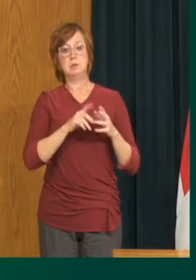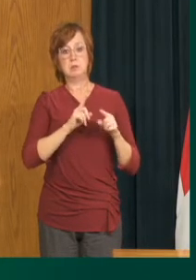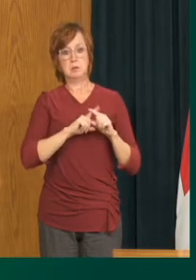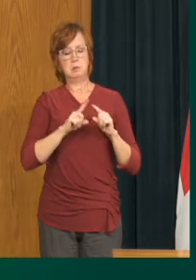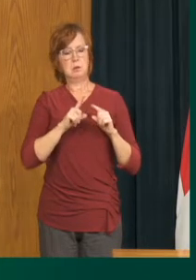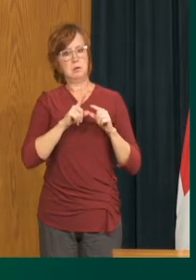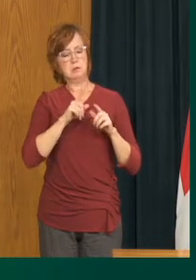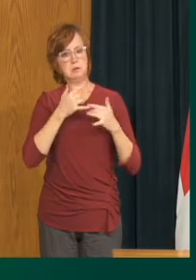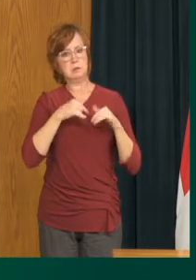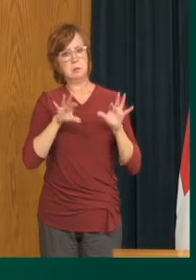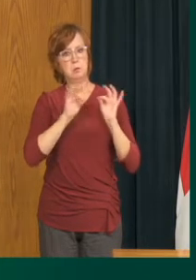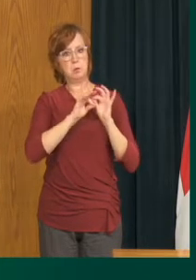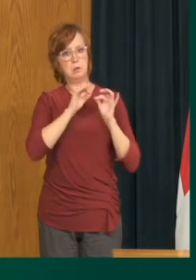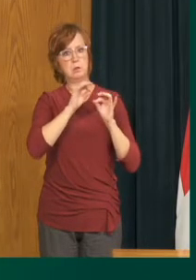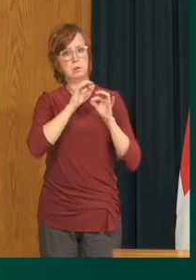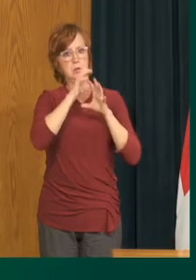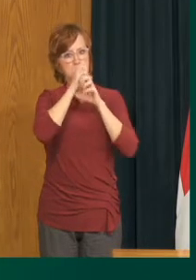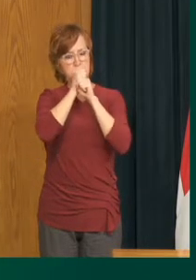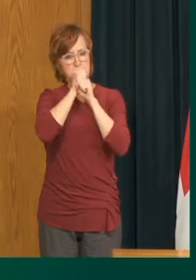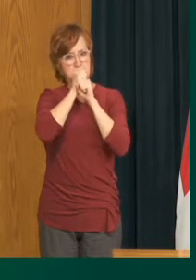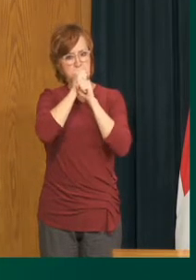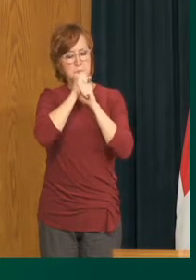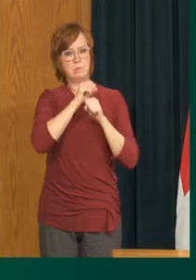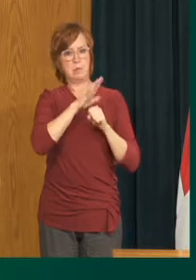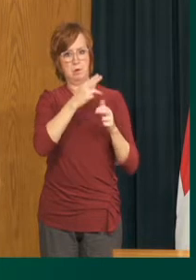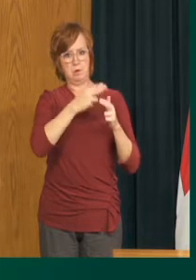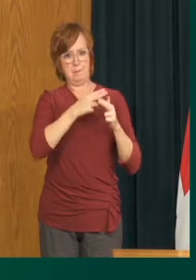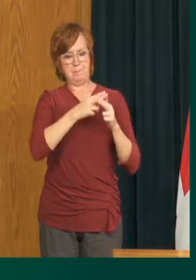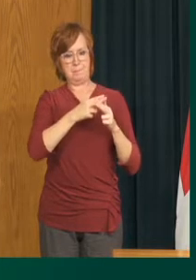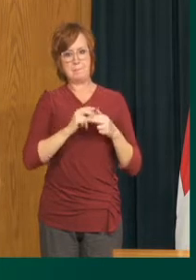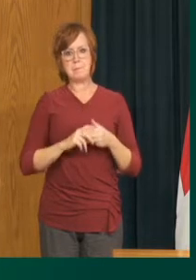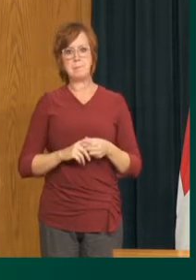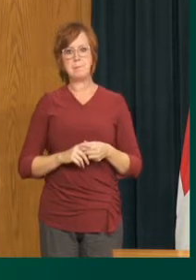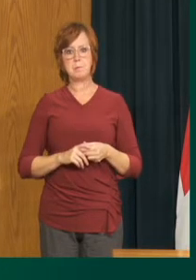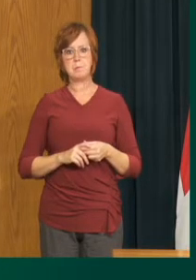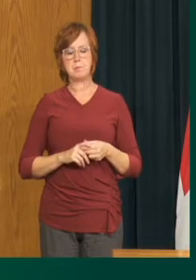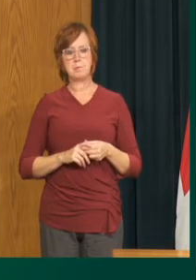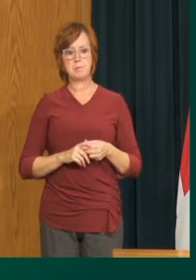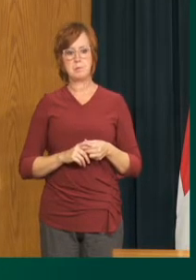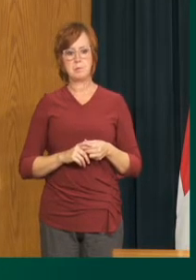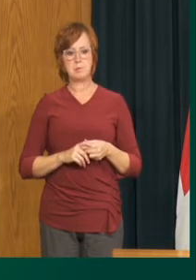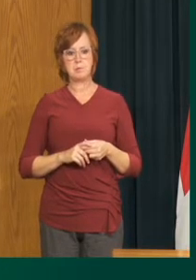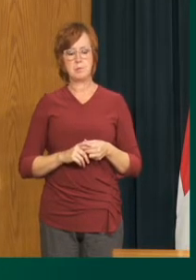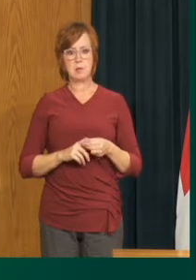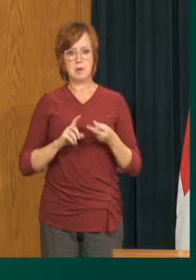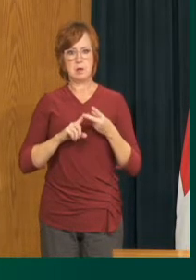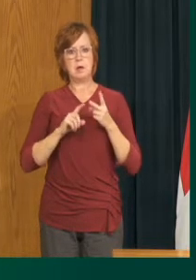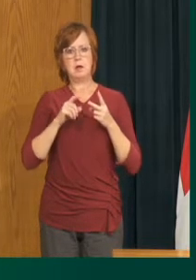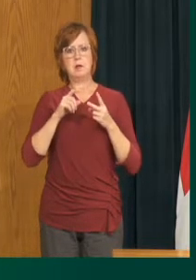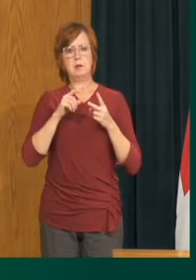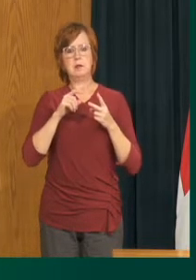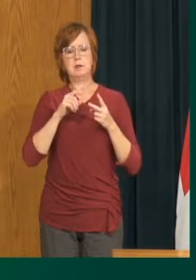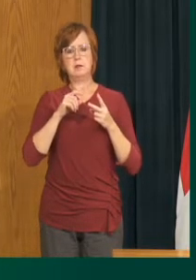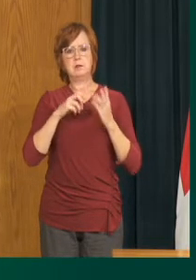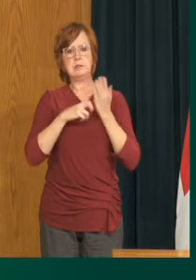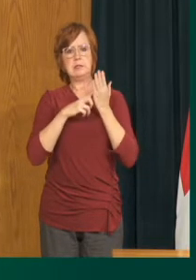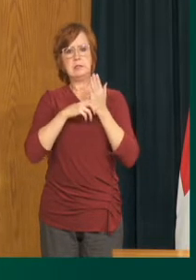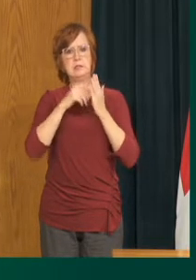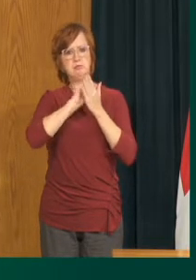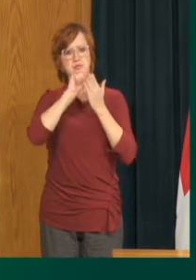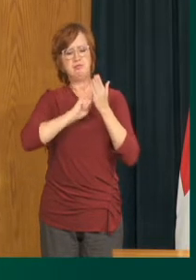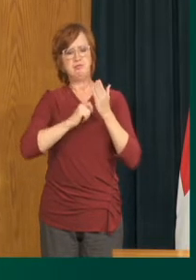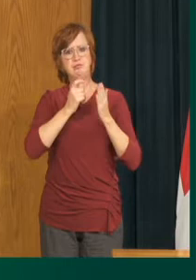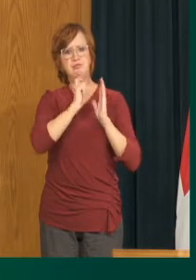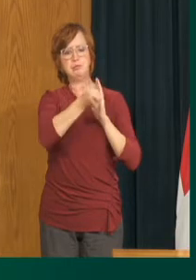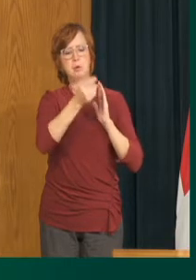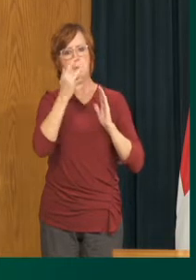of the host and others who attended. And we have to recognize that in this case the fine was because it exceeded the 30 limit. And we do want to be